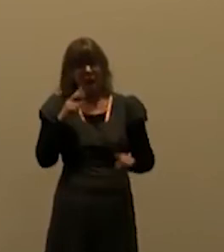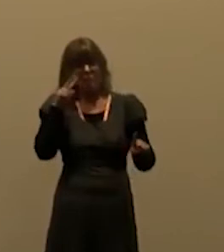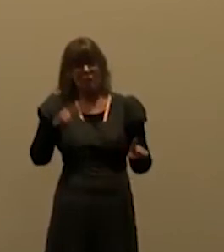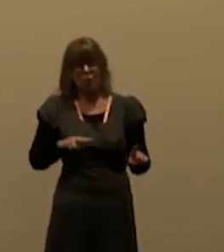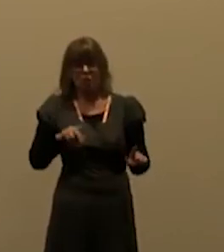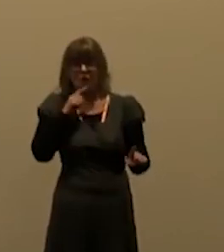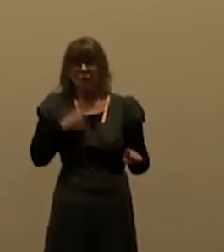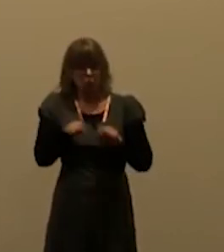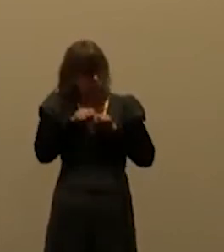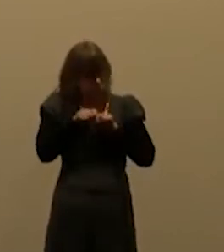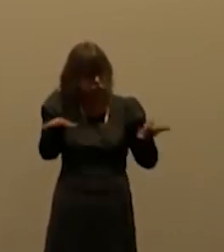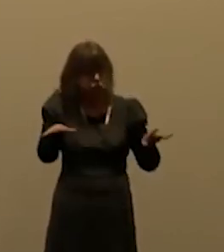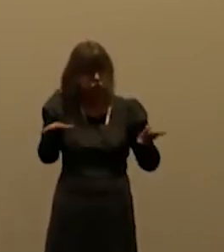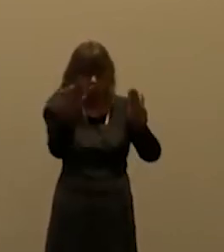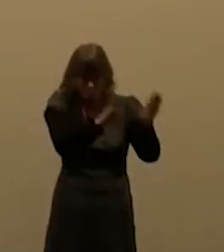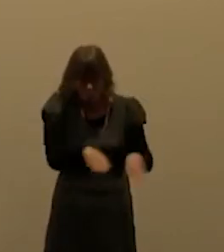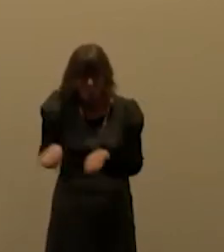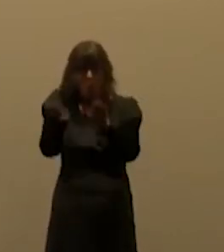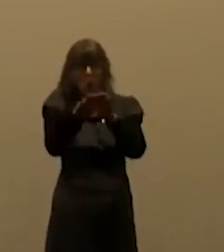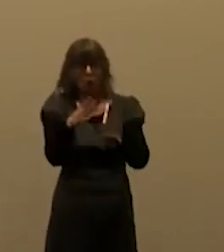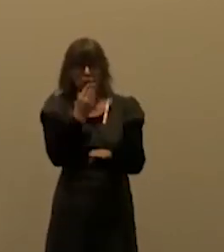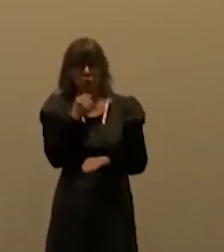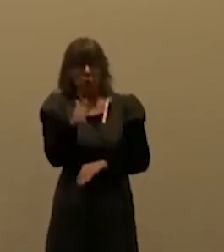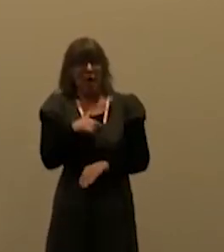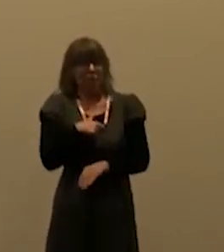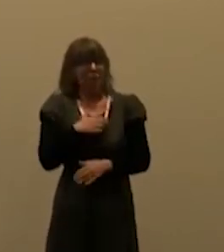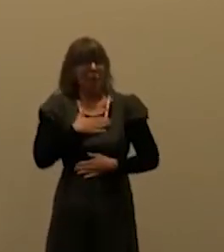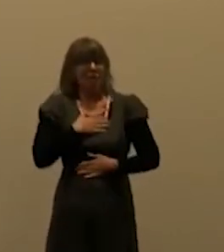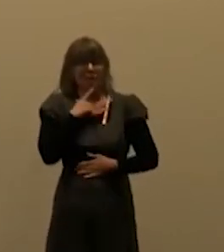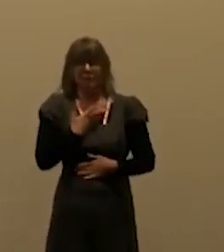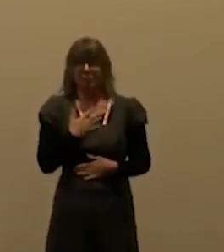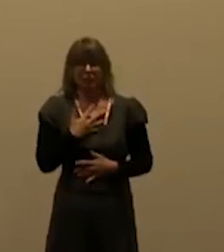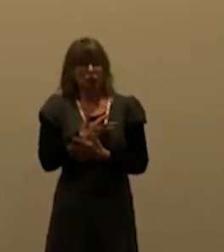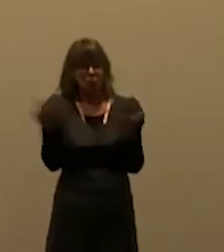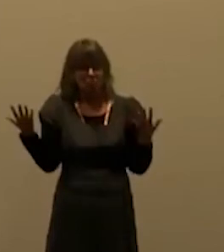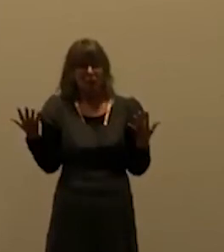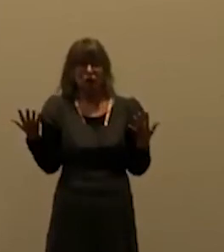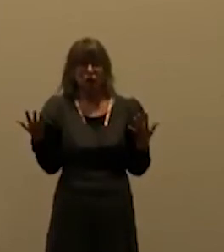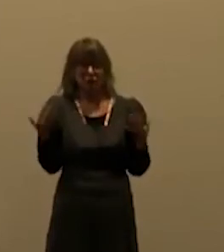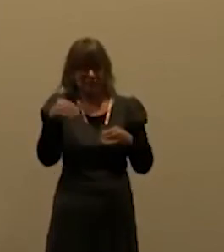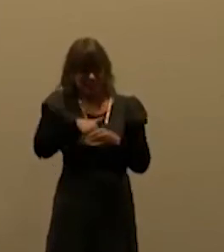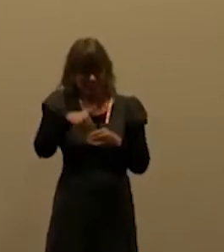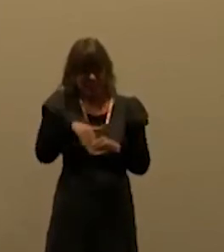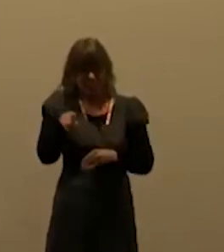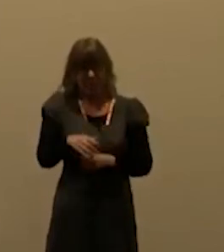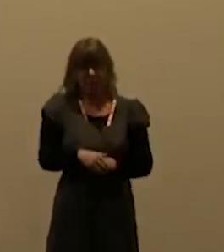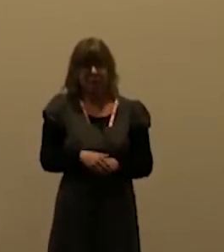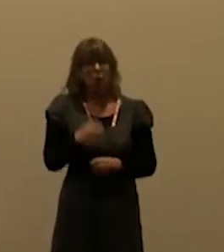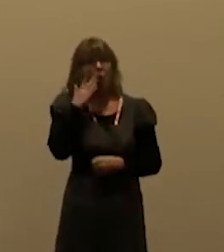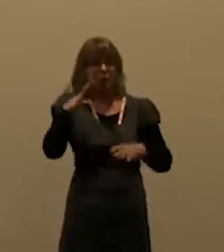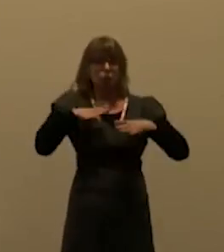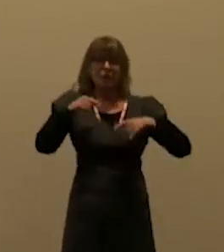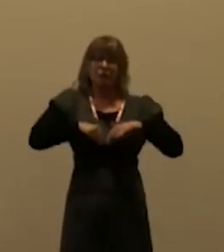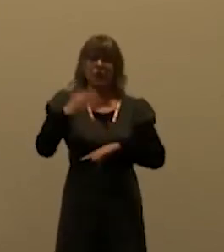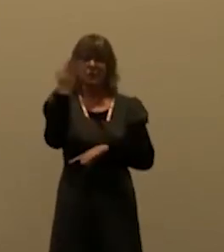get this everywhere, I'd absolutely love it. It's just so much, well, infrastructure as code. And I think, you know, I was reading, when I was prepping for this session, I was reading